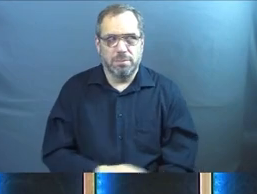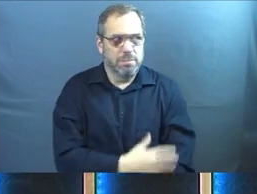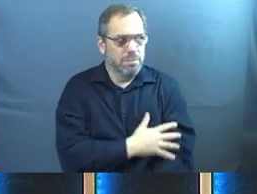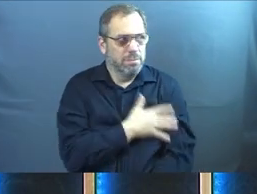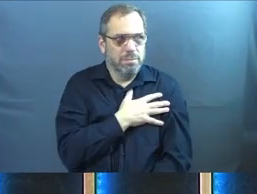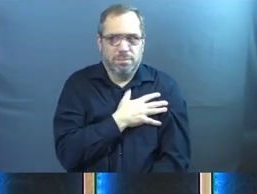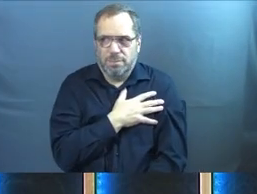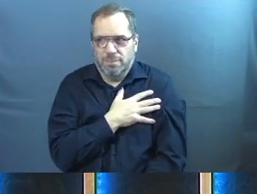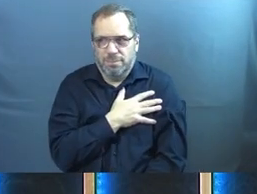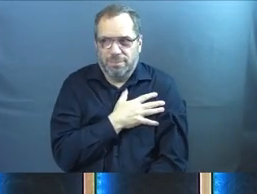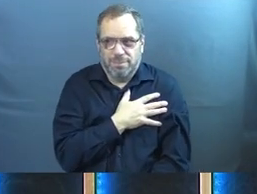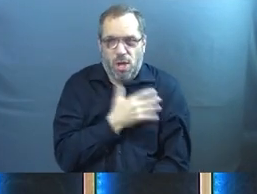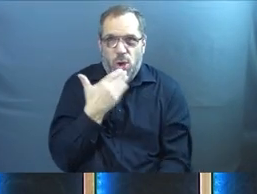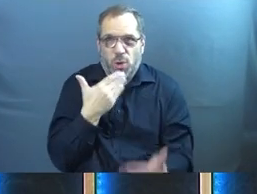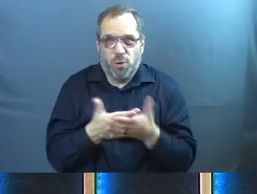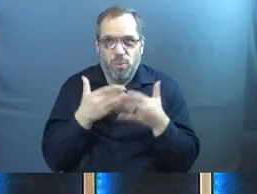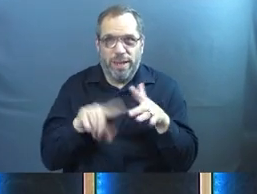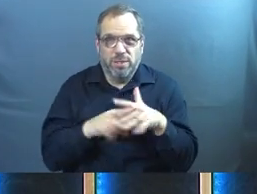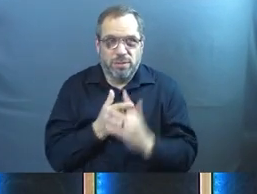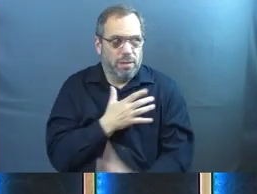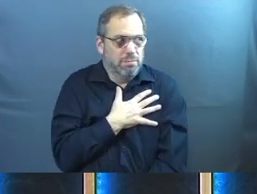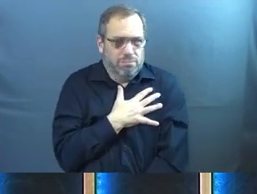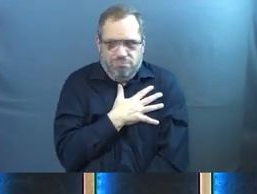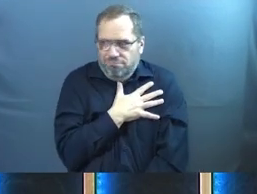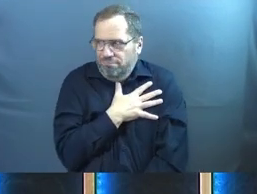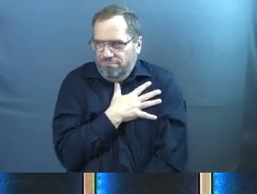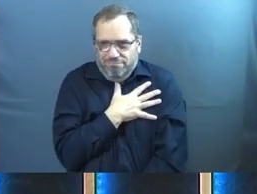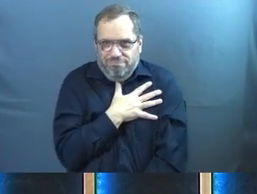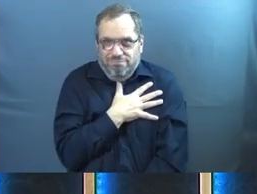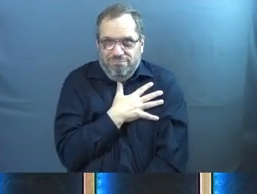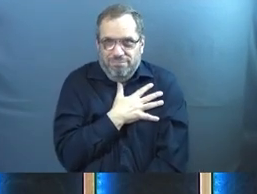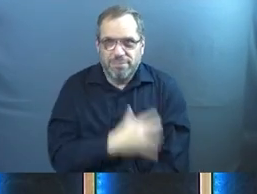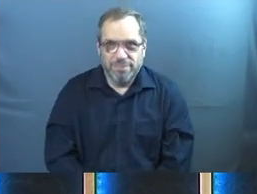And I thought, what a great place to start.